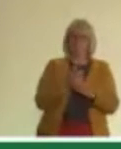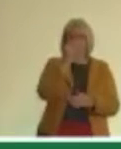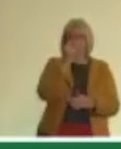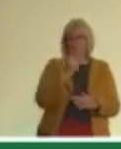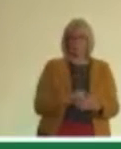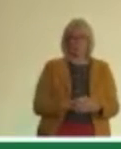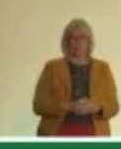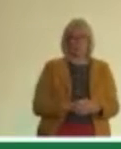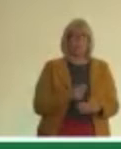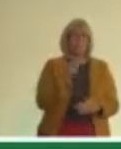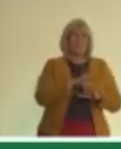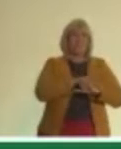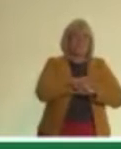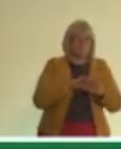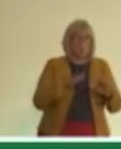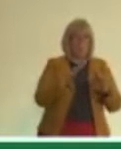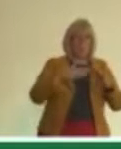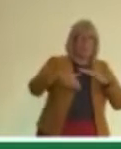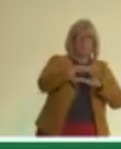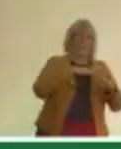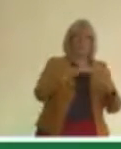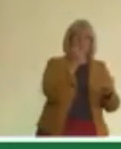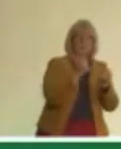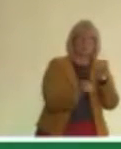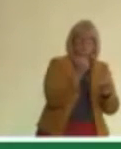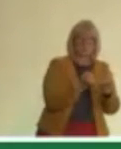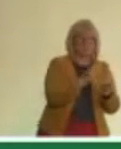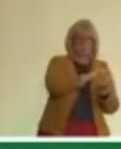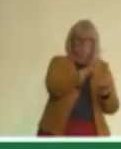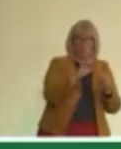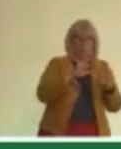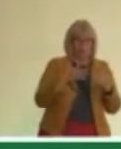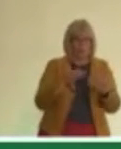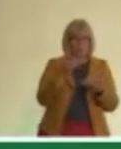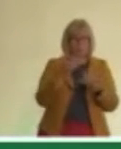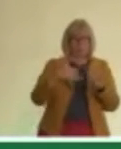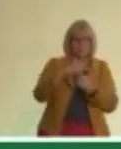there's no environmental justice without racial, social, and economic justice too.